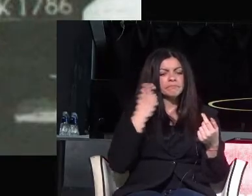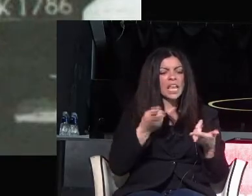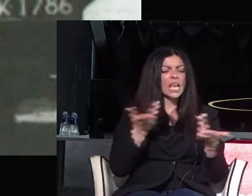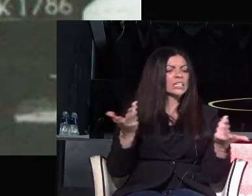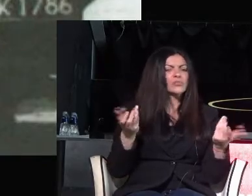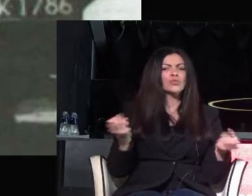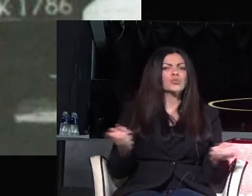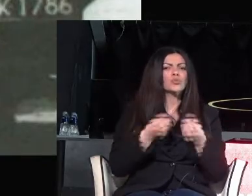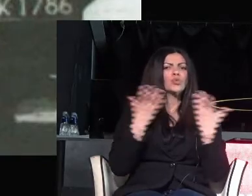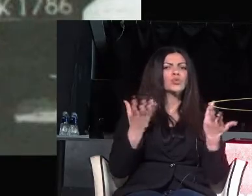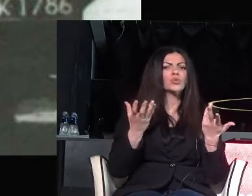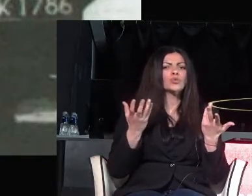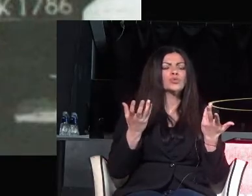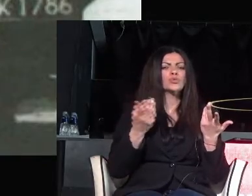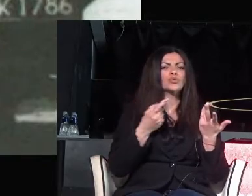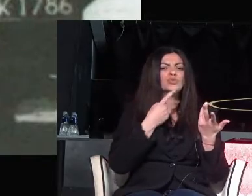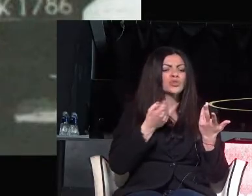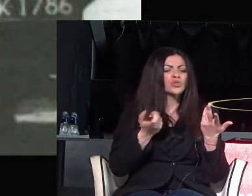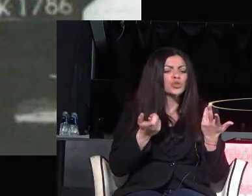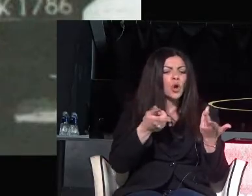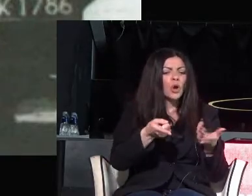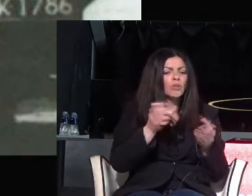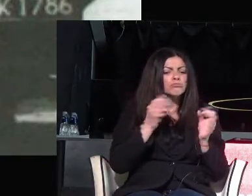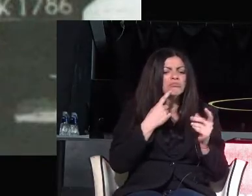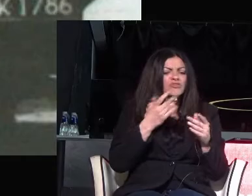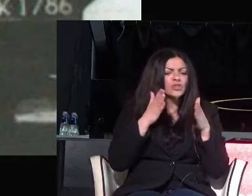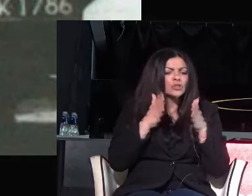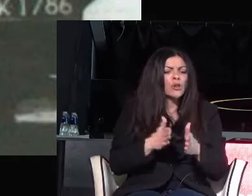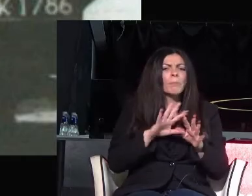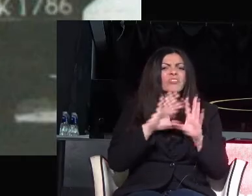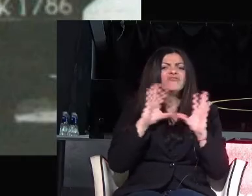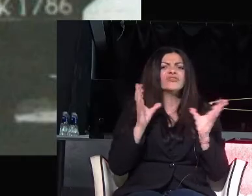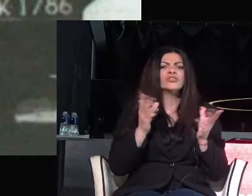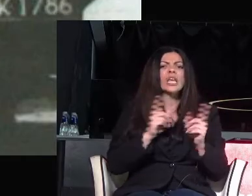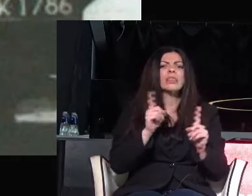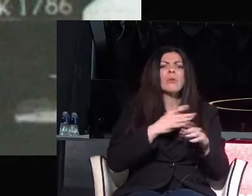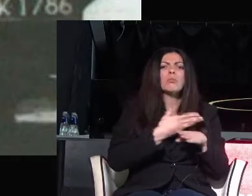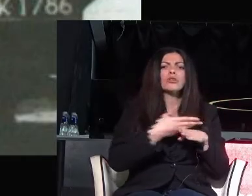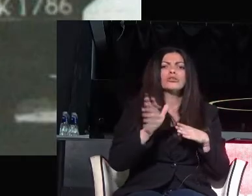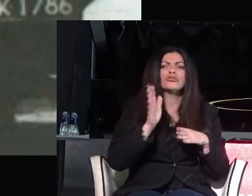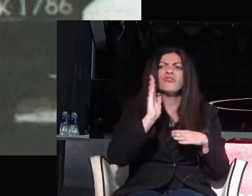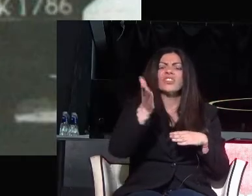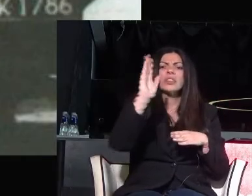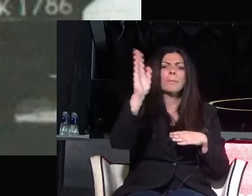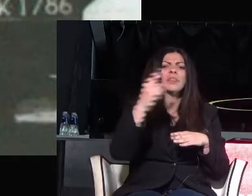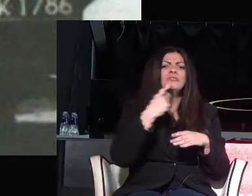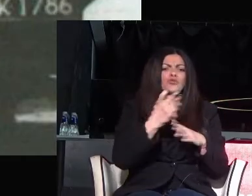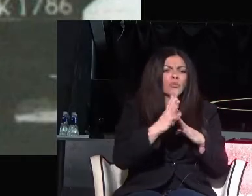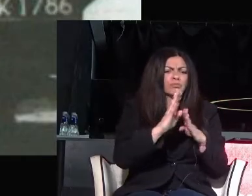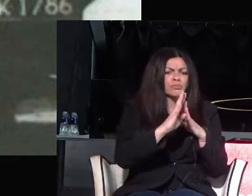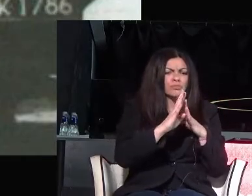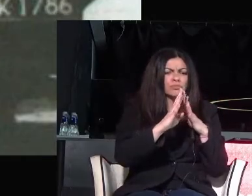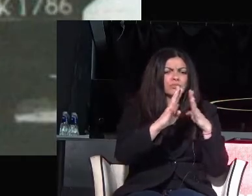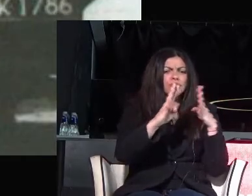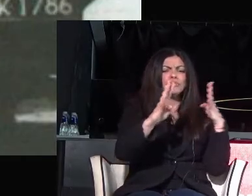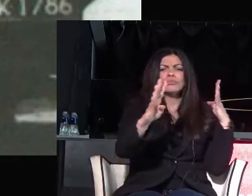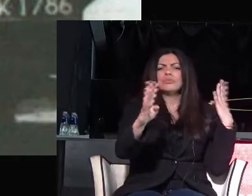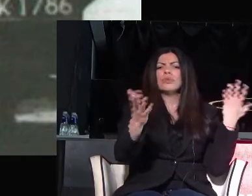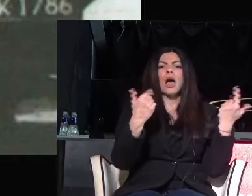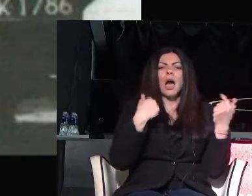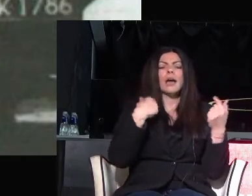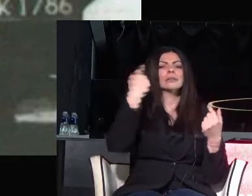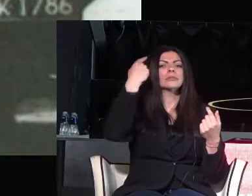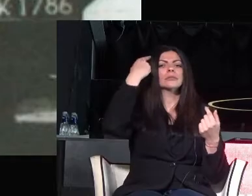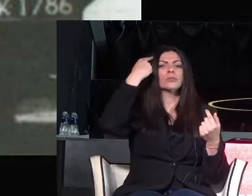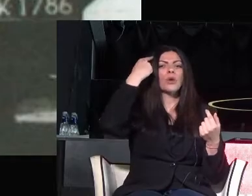why they were not traveling. And that was making a lot of sense to me because when my grandparent was telling the story of my uncle